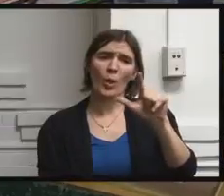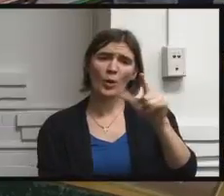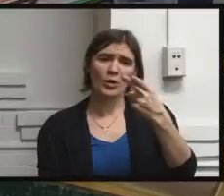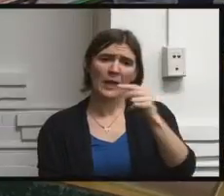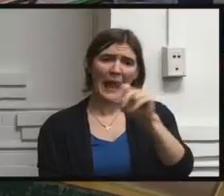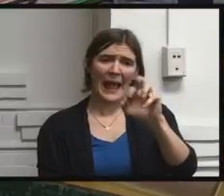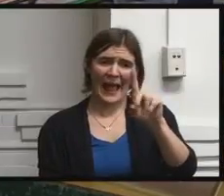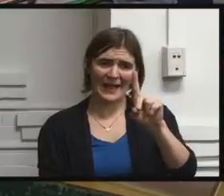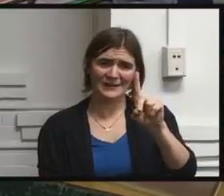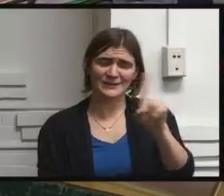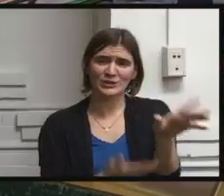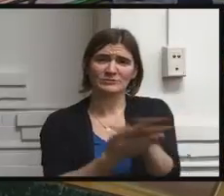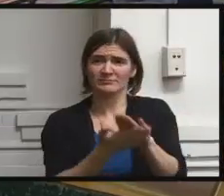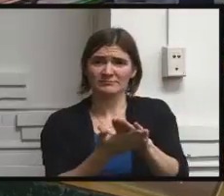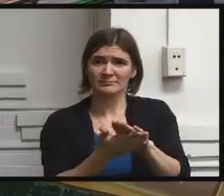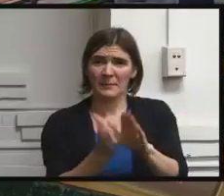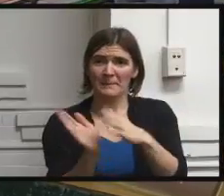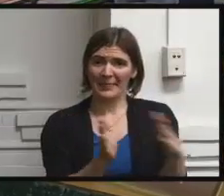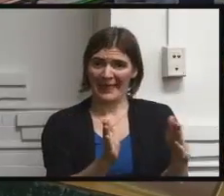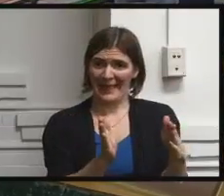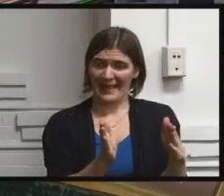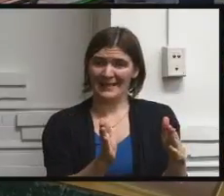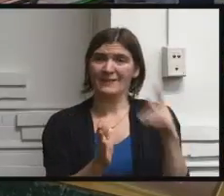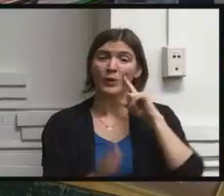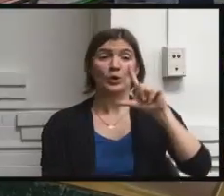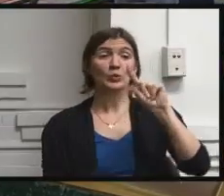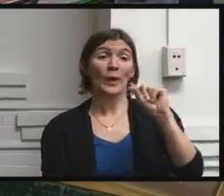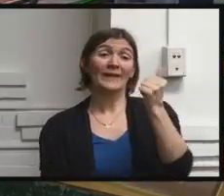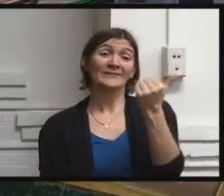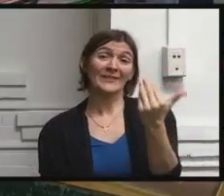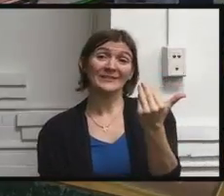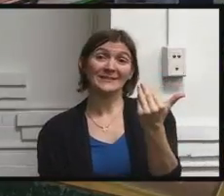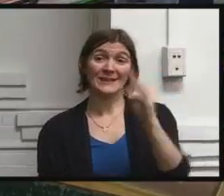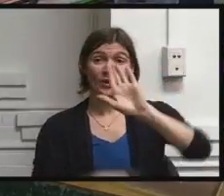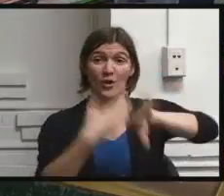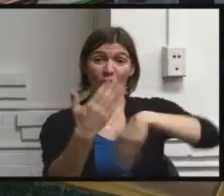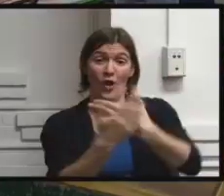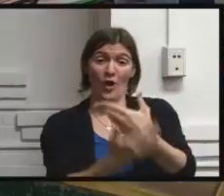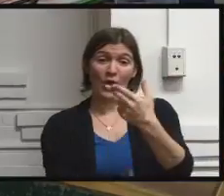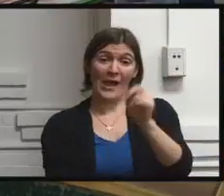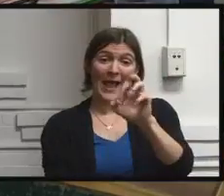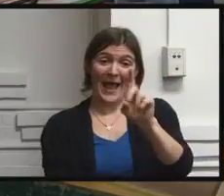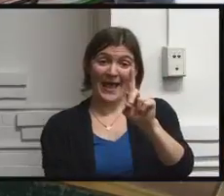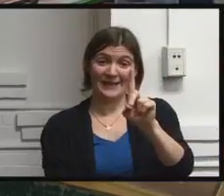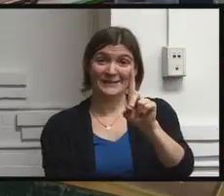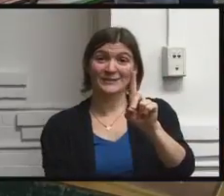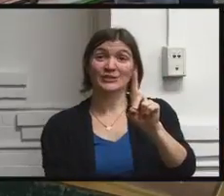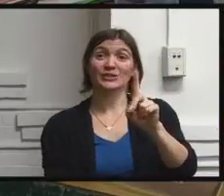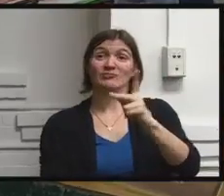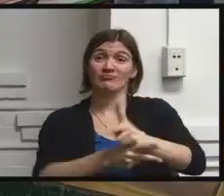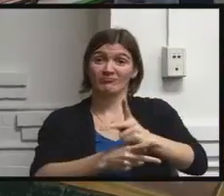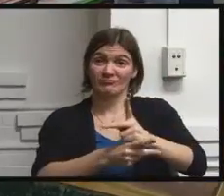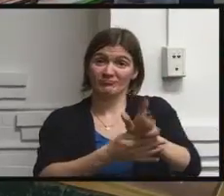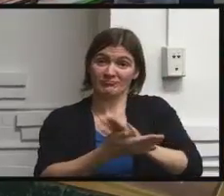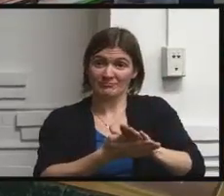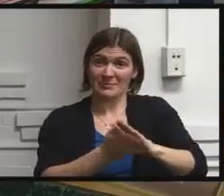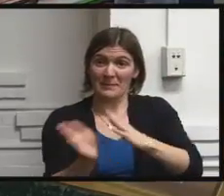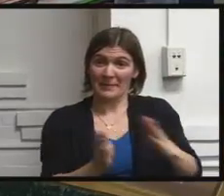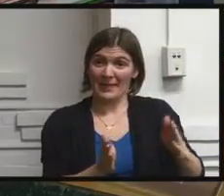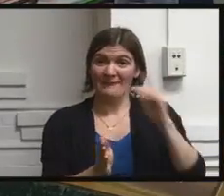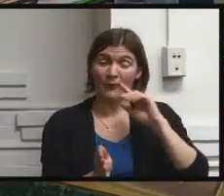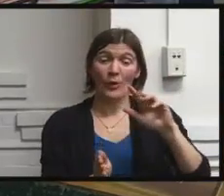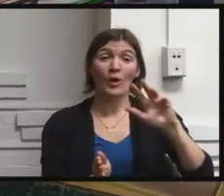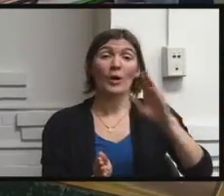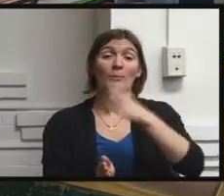mitigation plan, entitled the 2015 All Hazard Mitigation Plan, Town of Brattleboro, Windham County, Vermont.